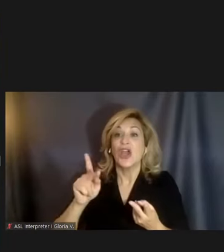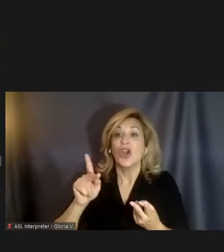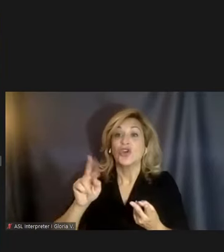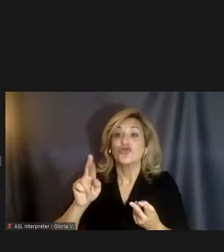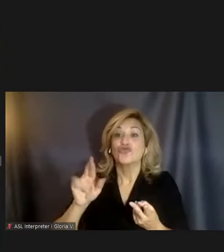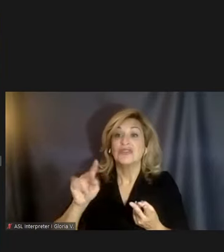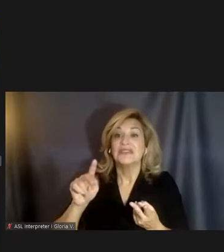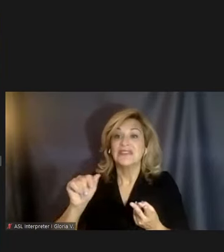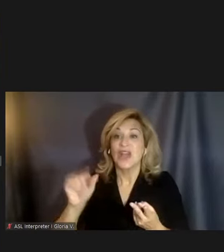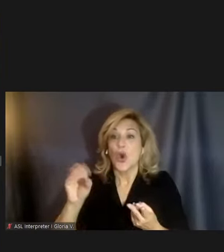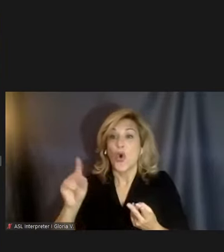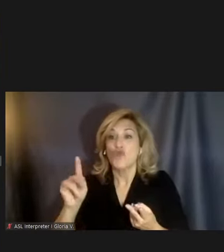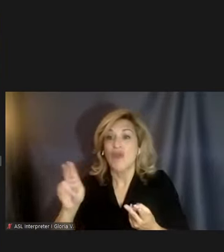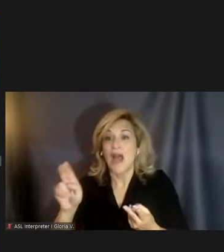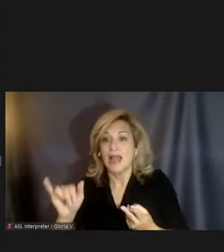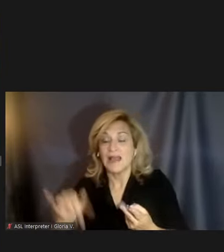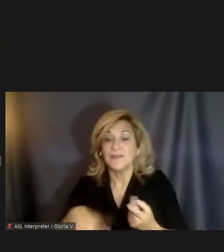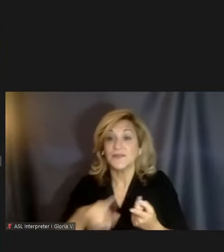Hello, can you hear me?